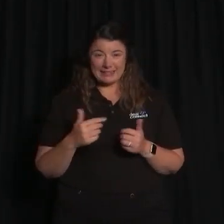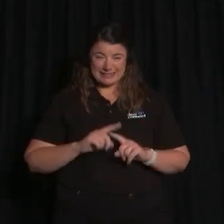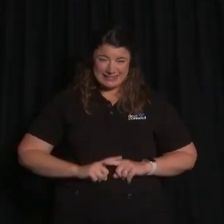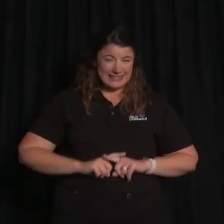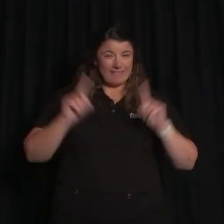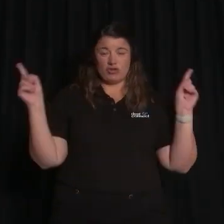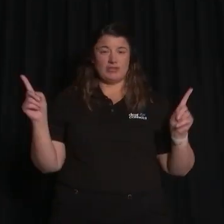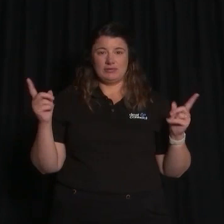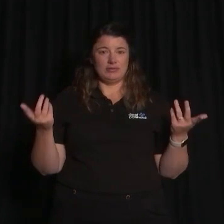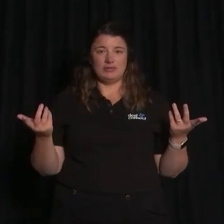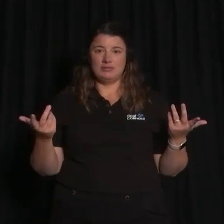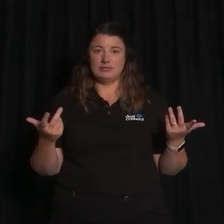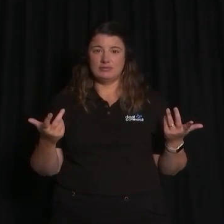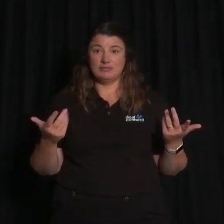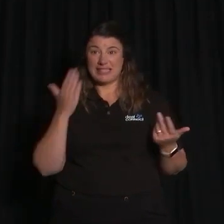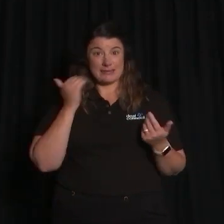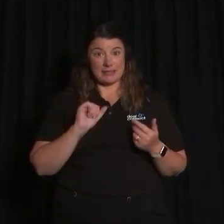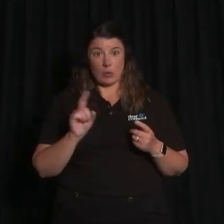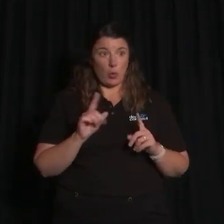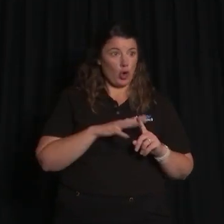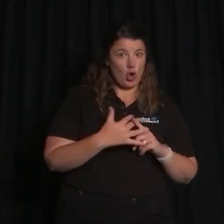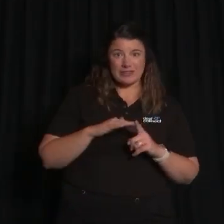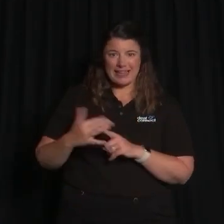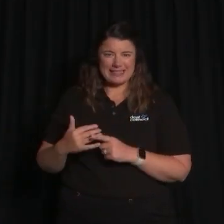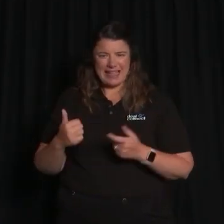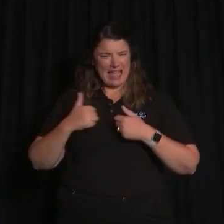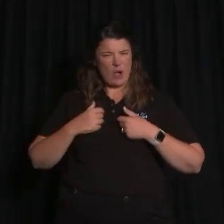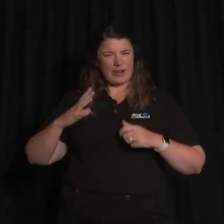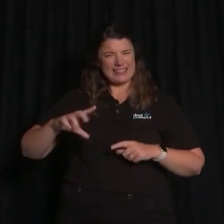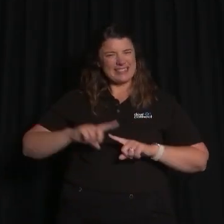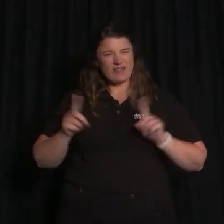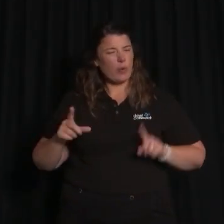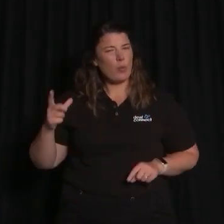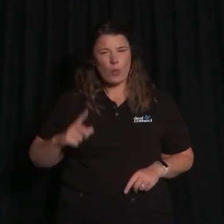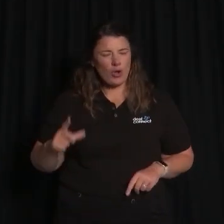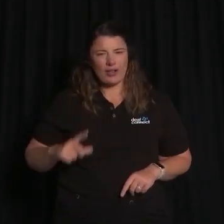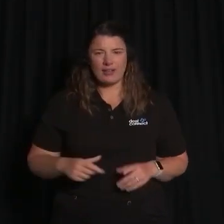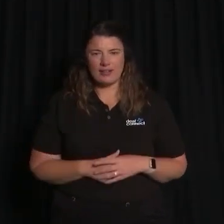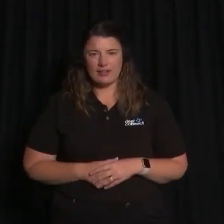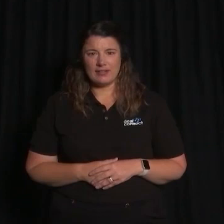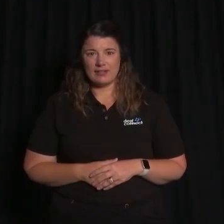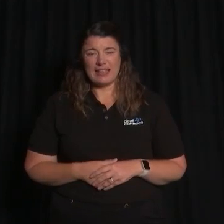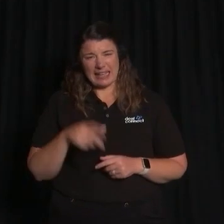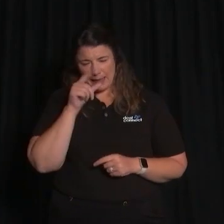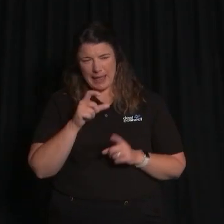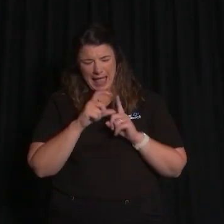different? And no matter what context we're talking about. You know, it can be hard to